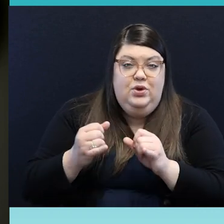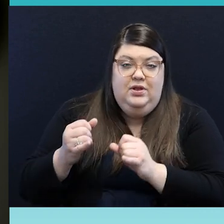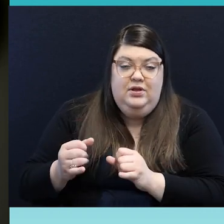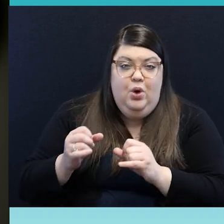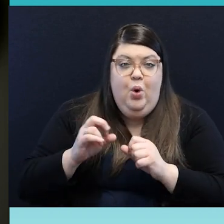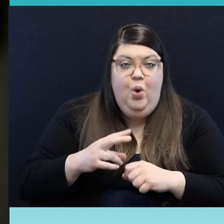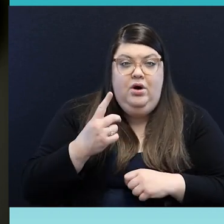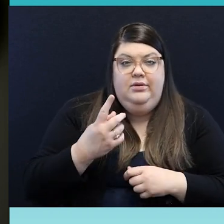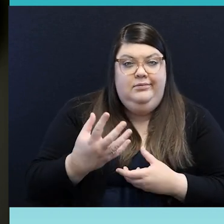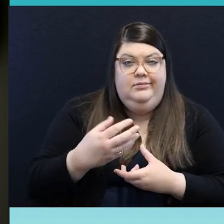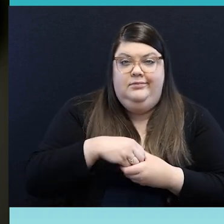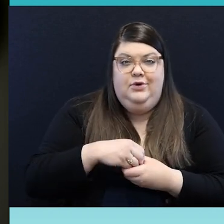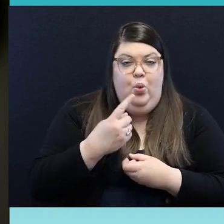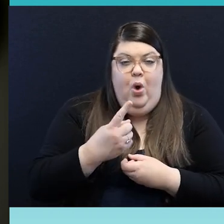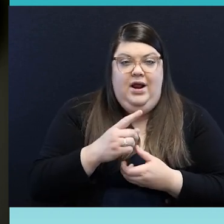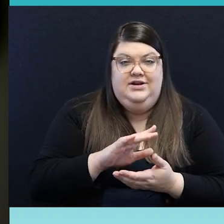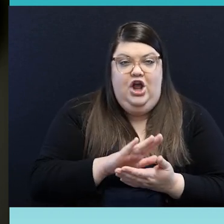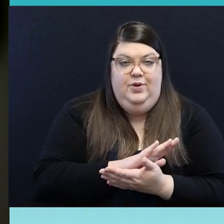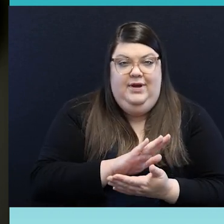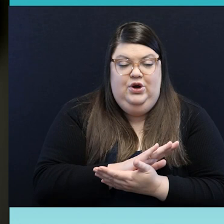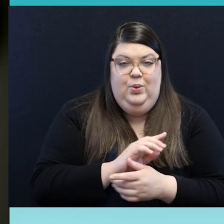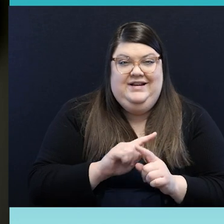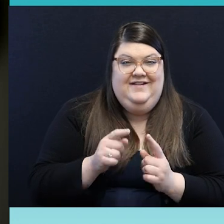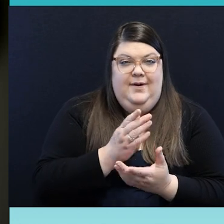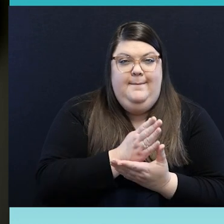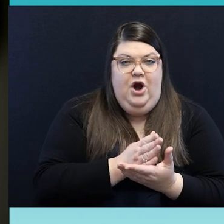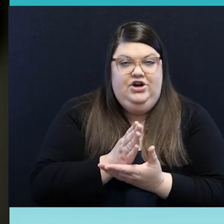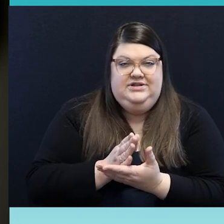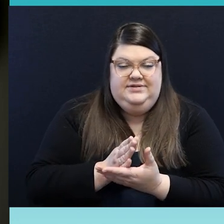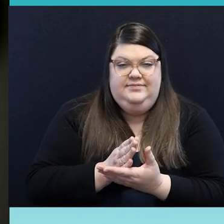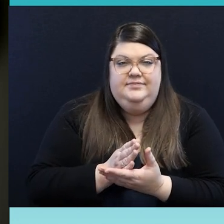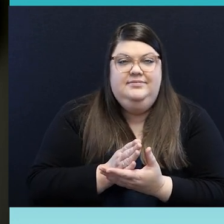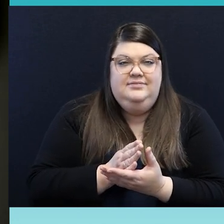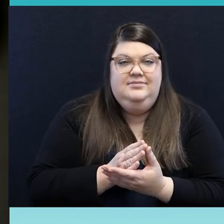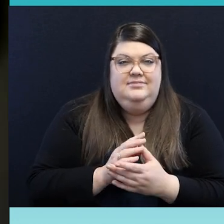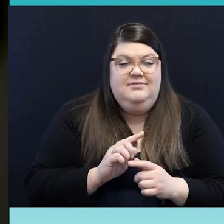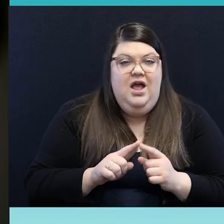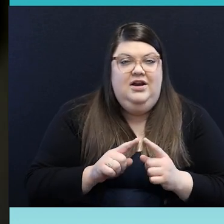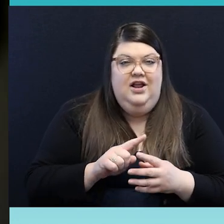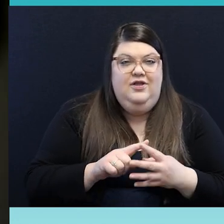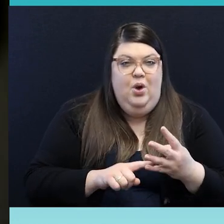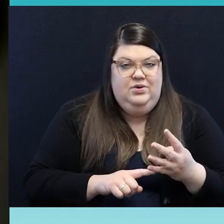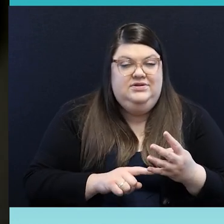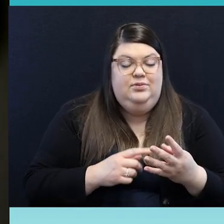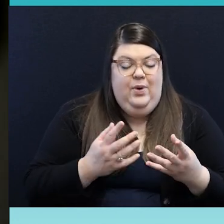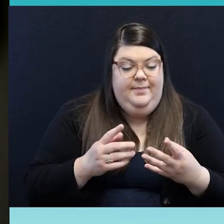may be all one document with different parts to it. But those are a living will. And